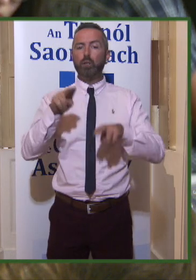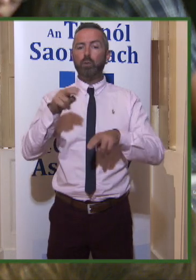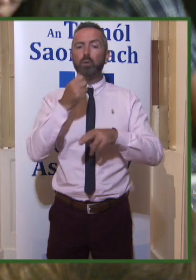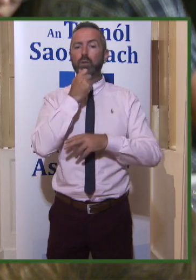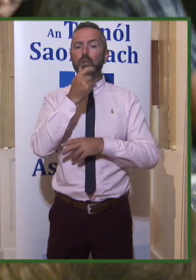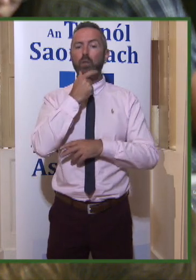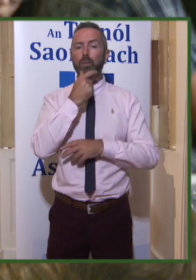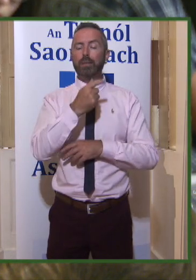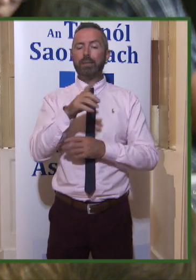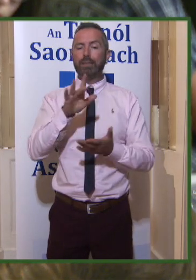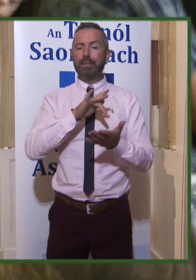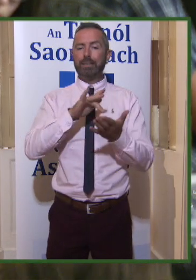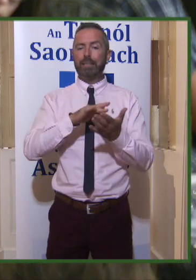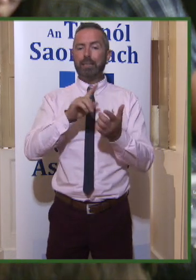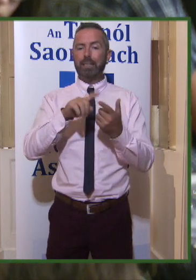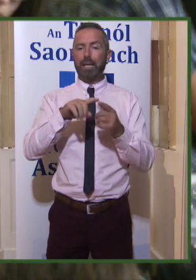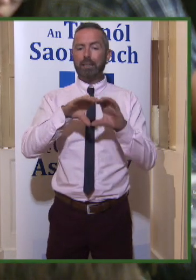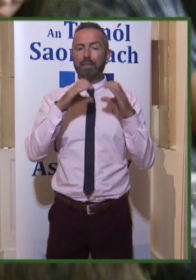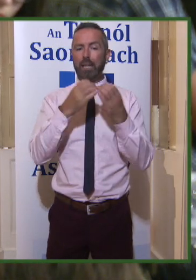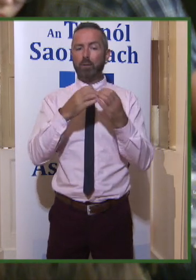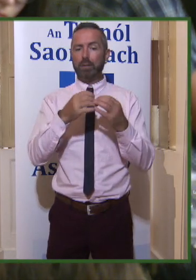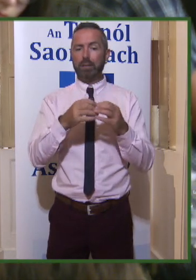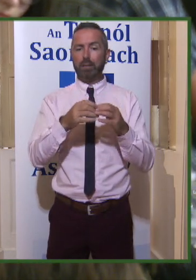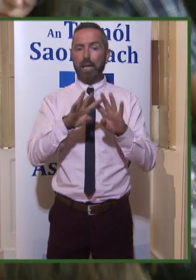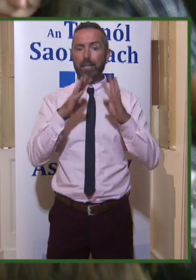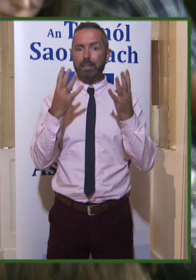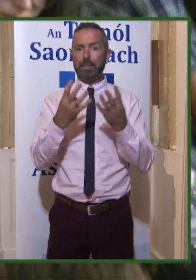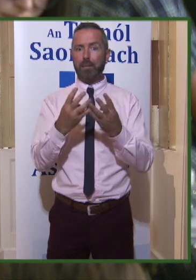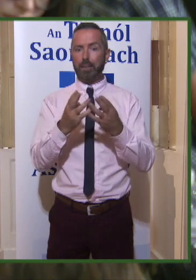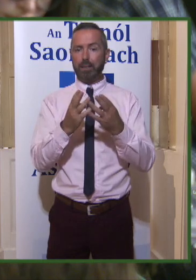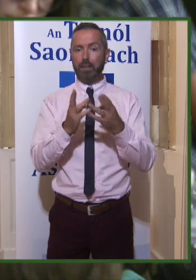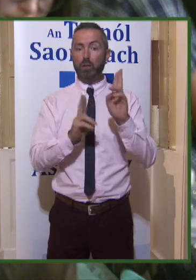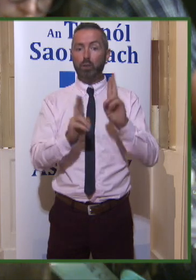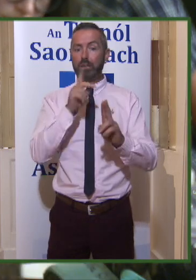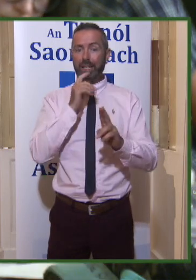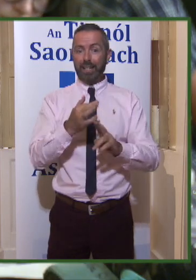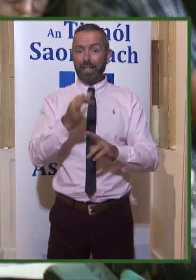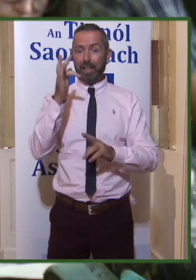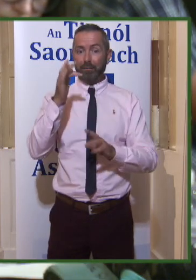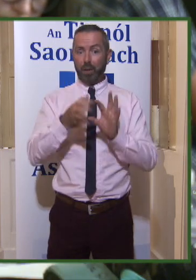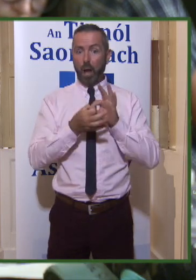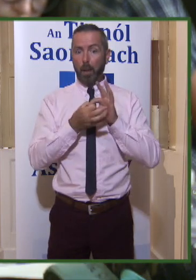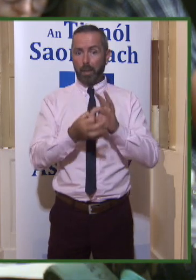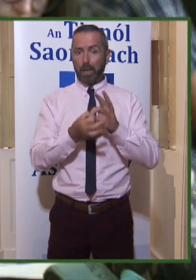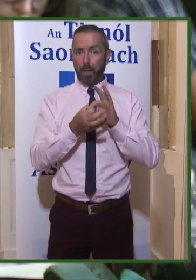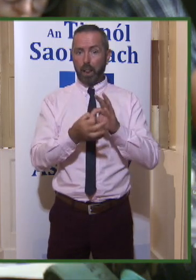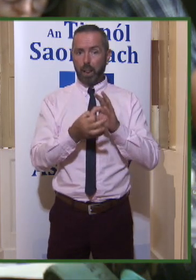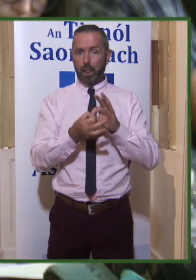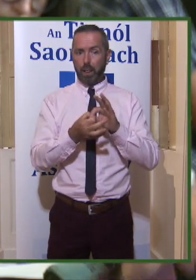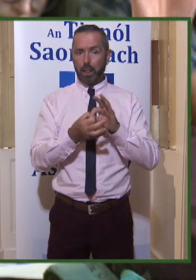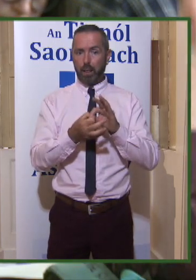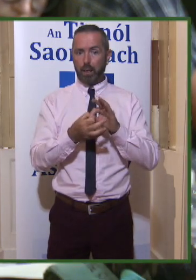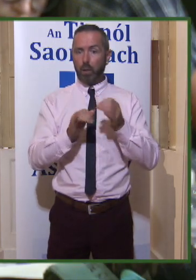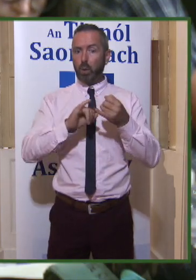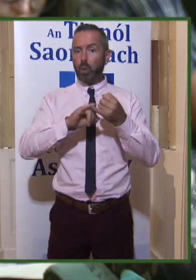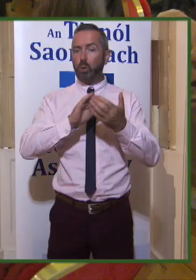Dublin City and County Assembly. The proposed is to insert brackets, if applicable, close brackets. Is that correct? Yes. Could I have a show of hands